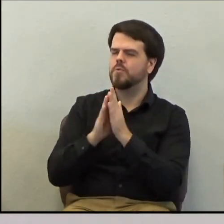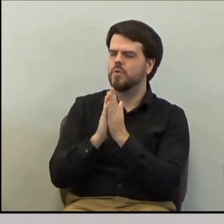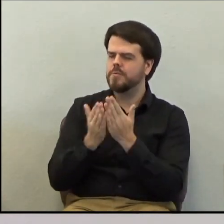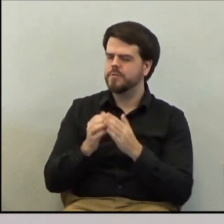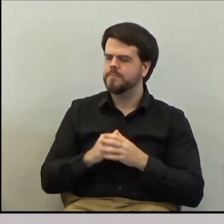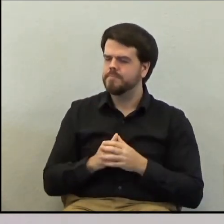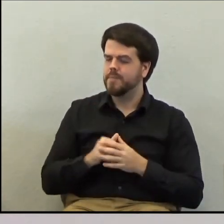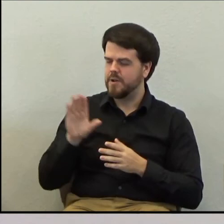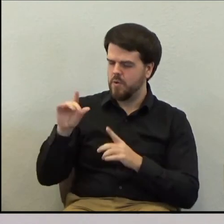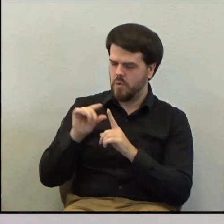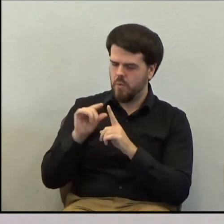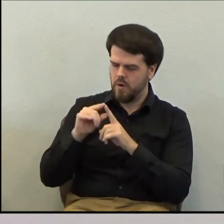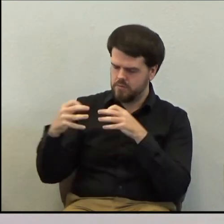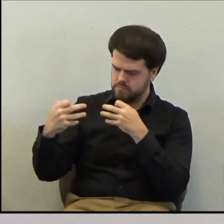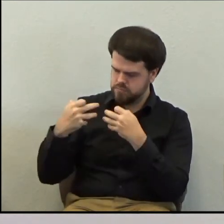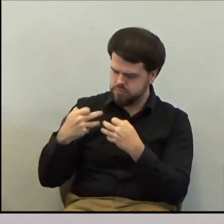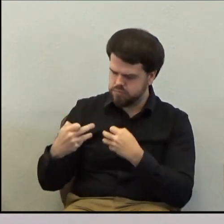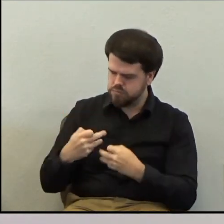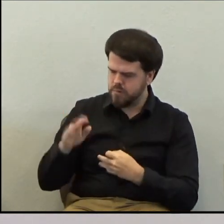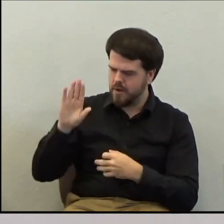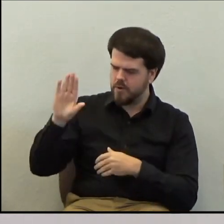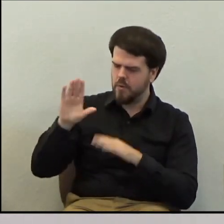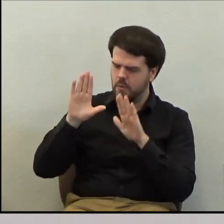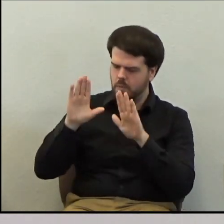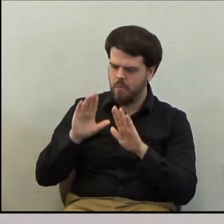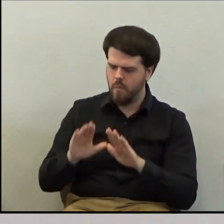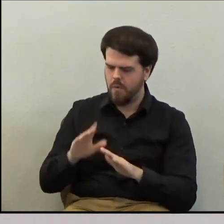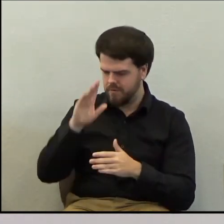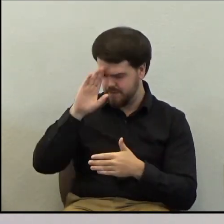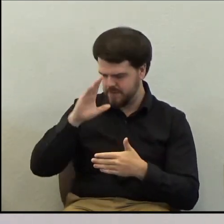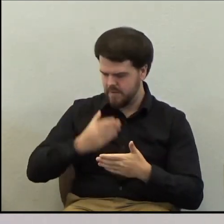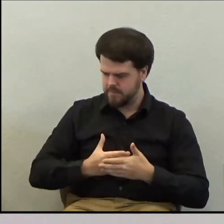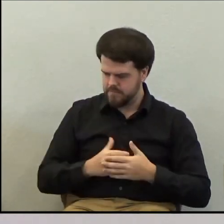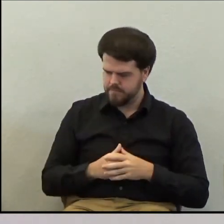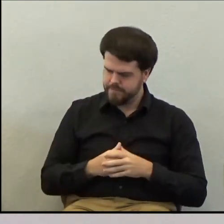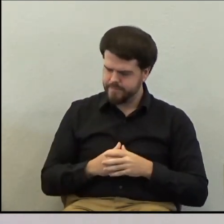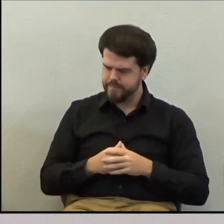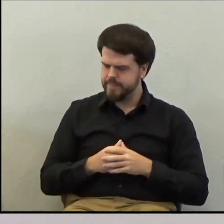And in your word you tell us about your beloved Son,